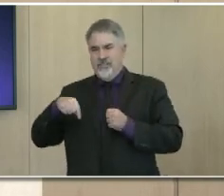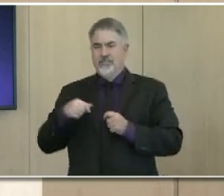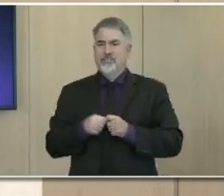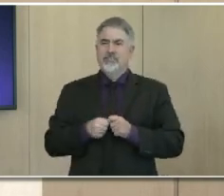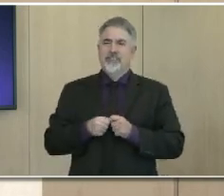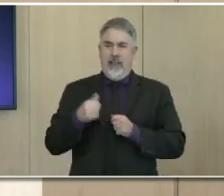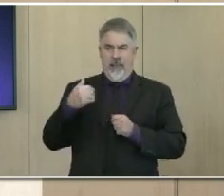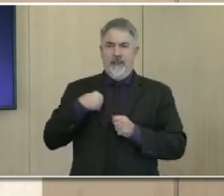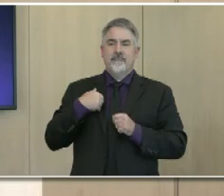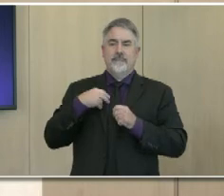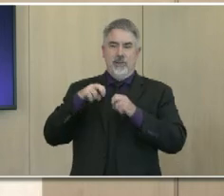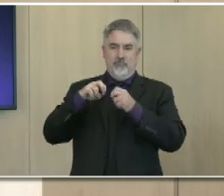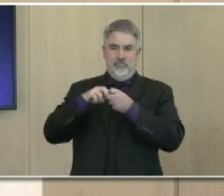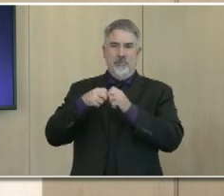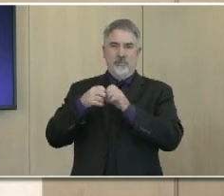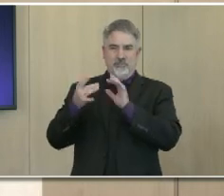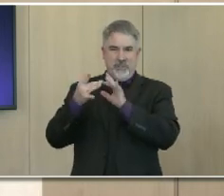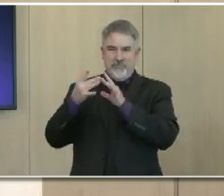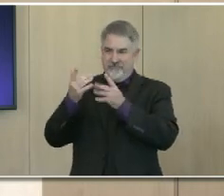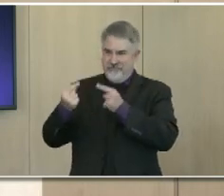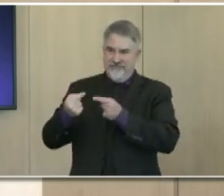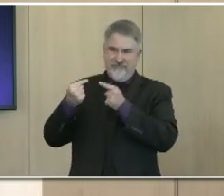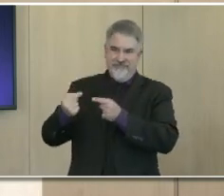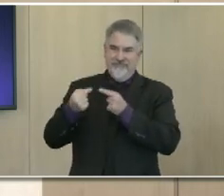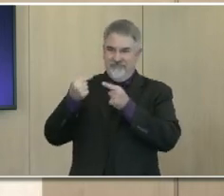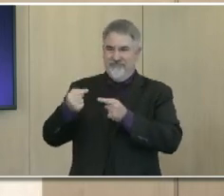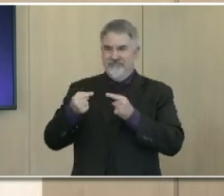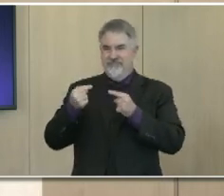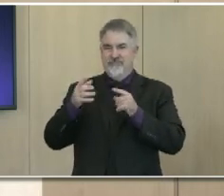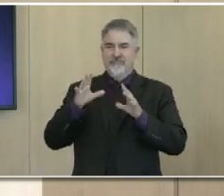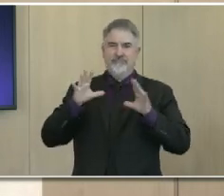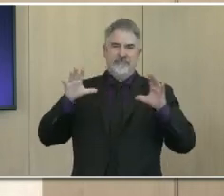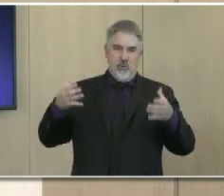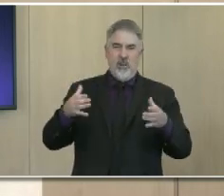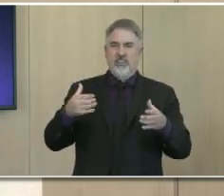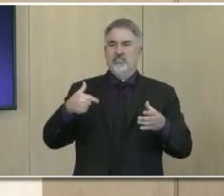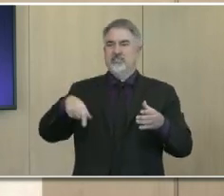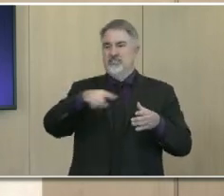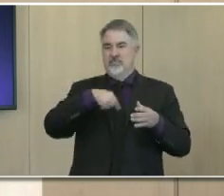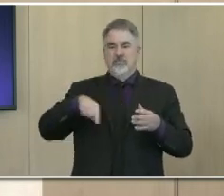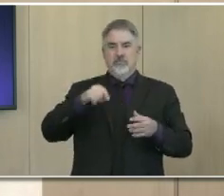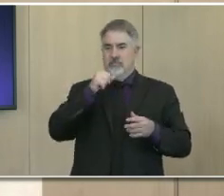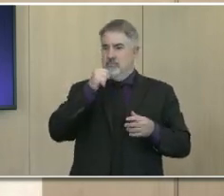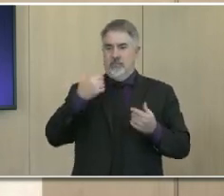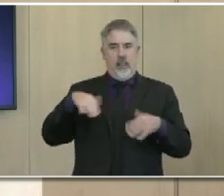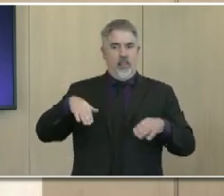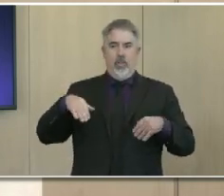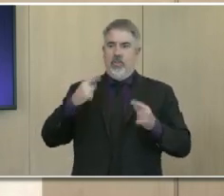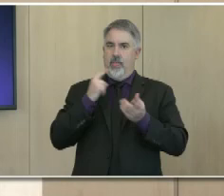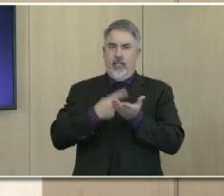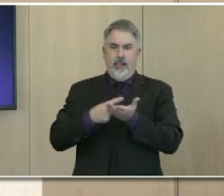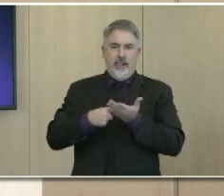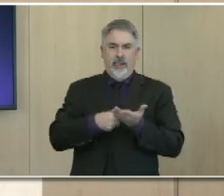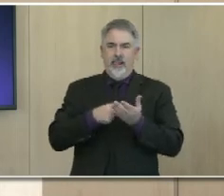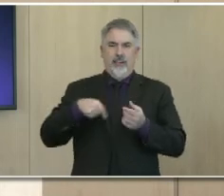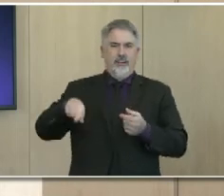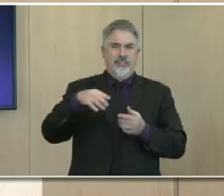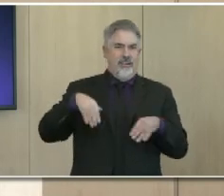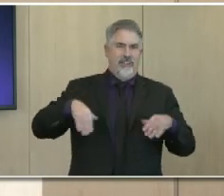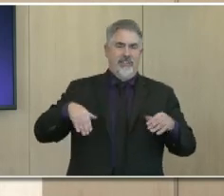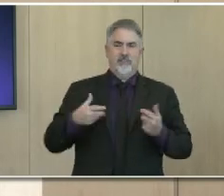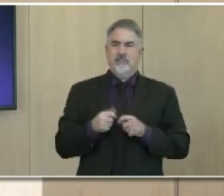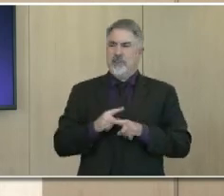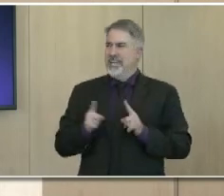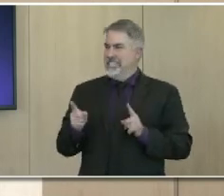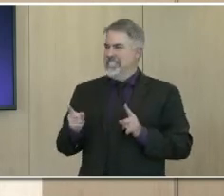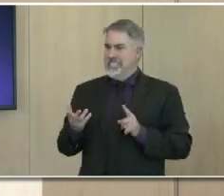their end. So as far as an organization goes, I haven't had the chance to talk to anyone else, but personally, yes, it has been